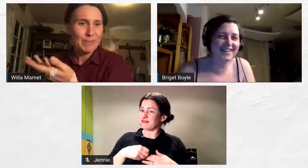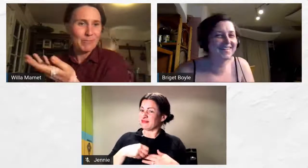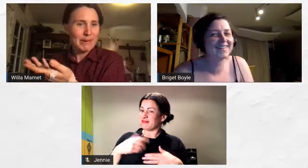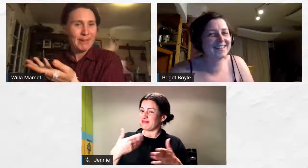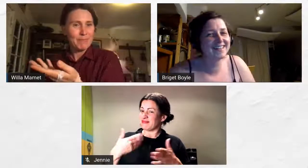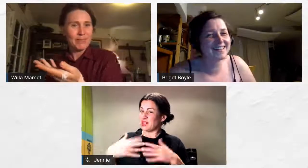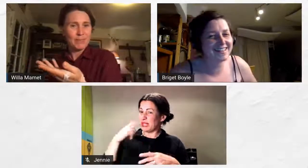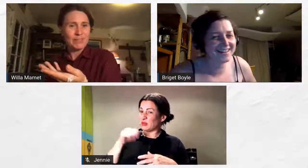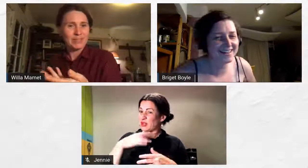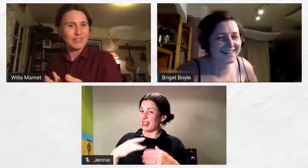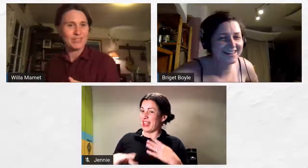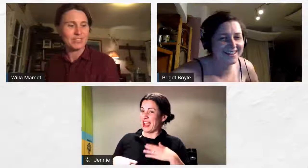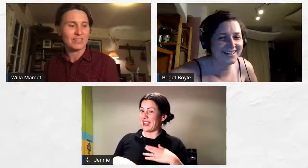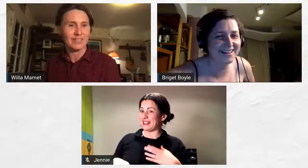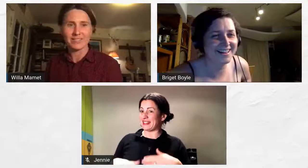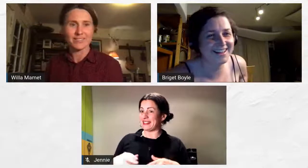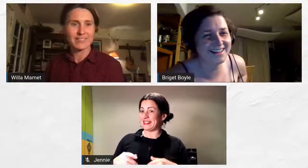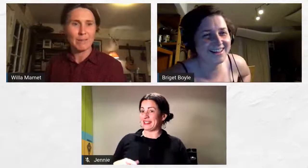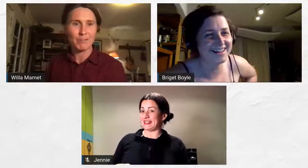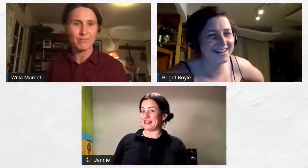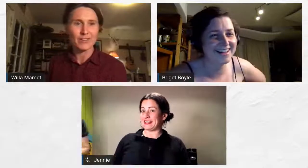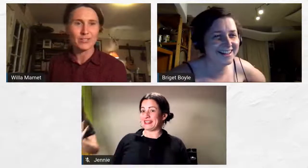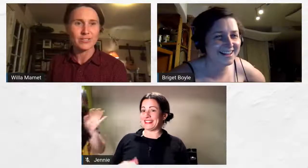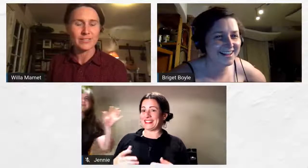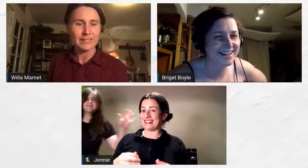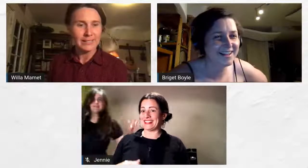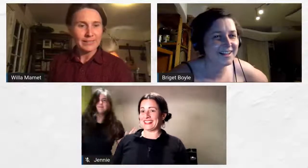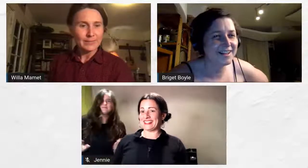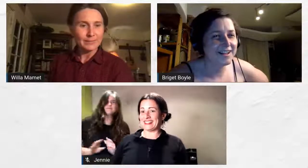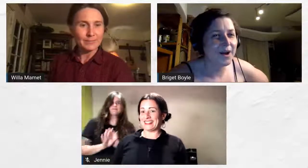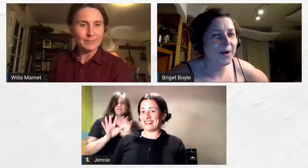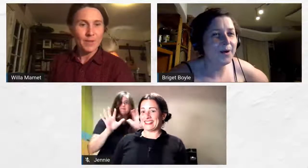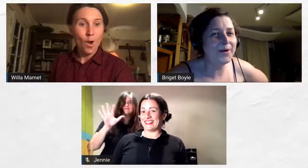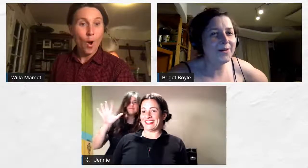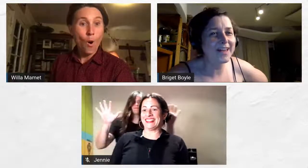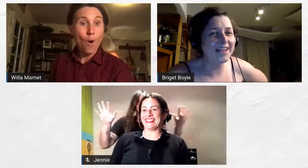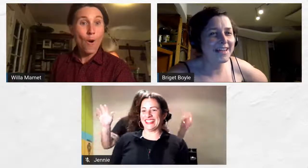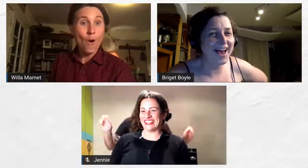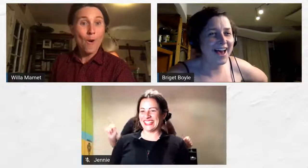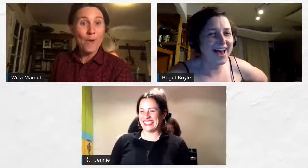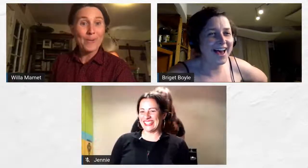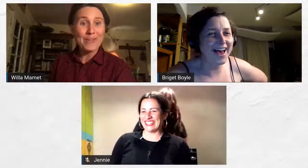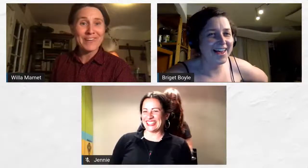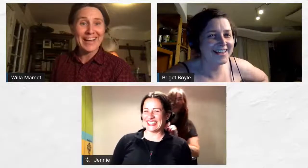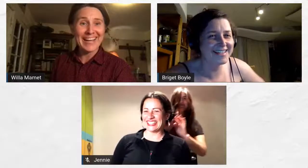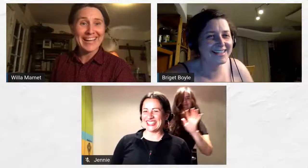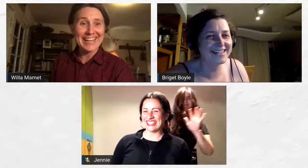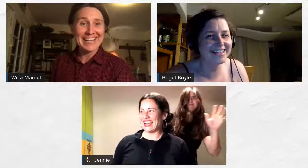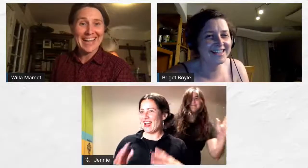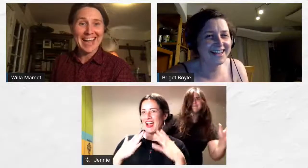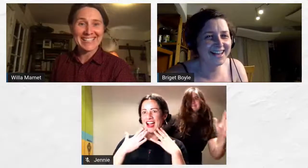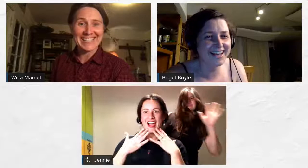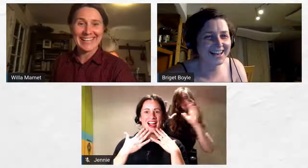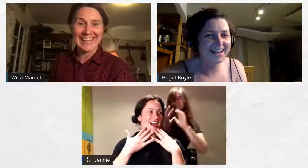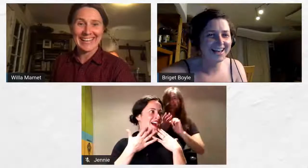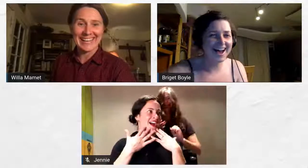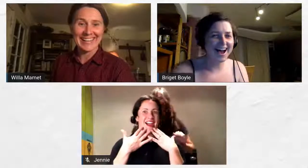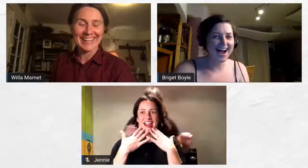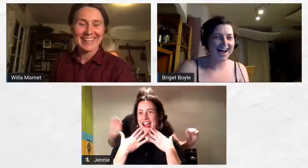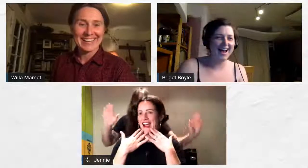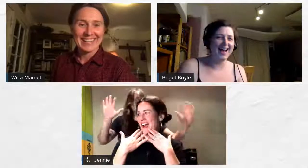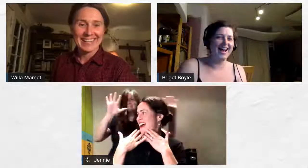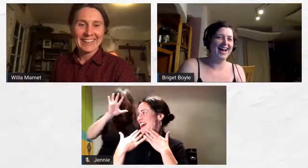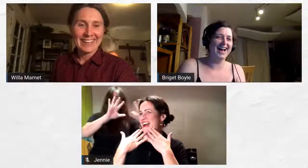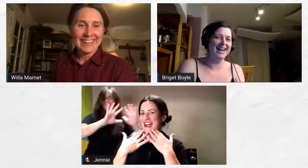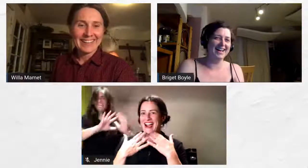other people might not be completely interested in the STEM professions. Okay. Whoa, we got a Katie Cash